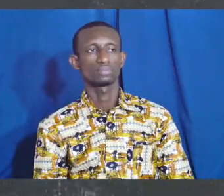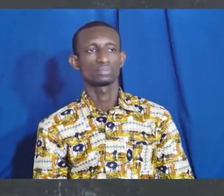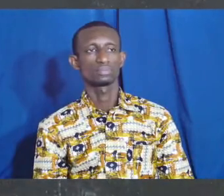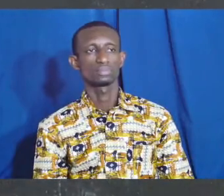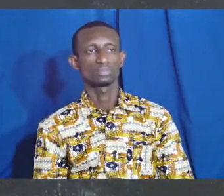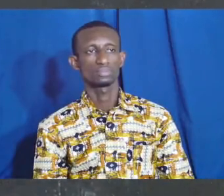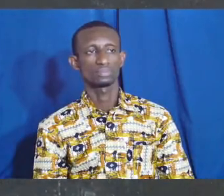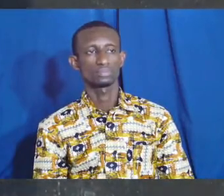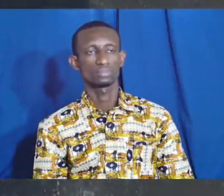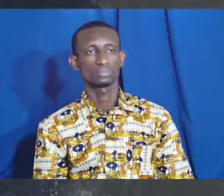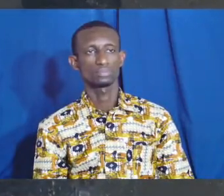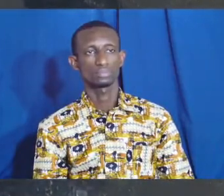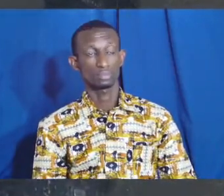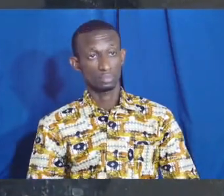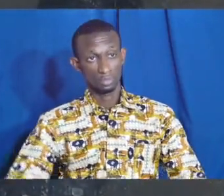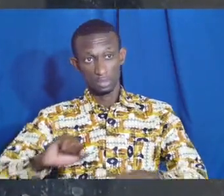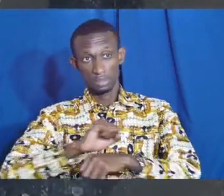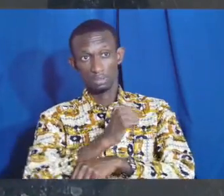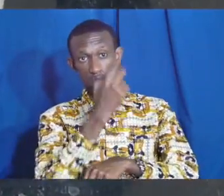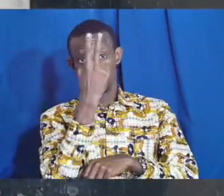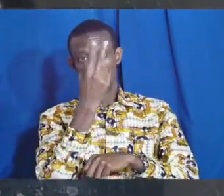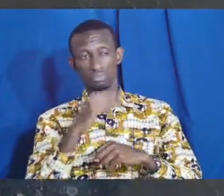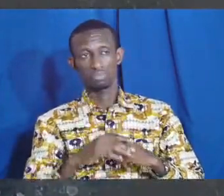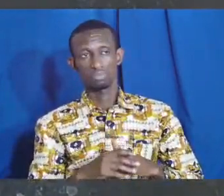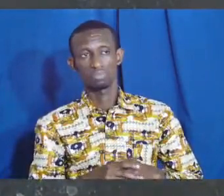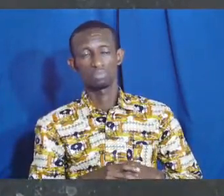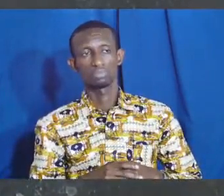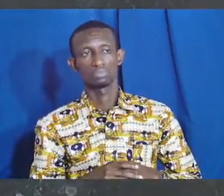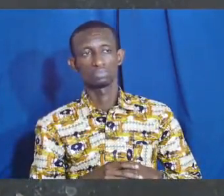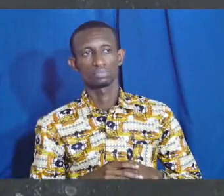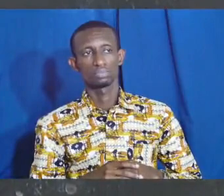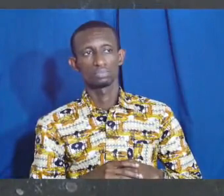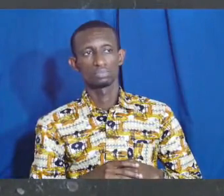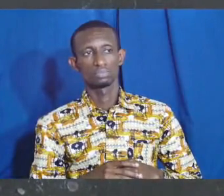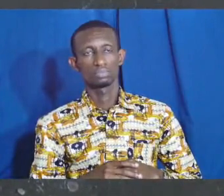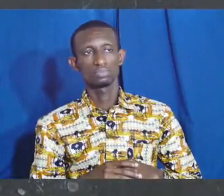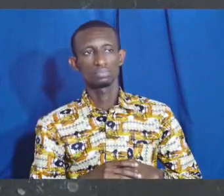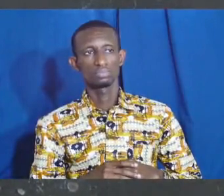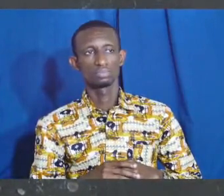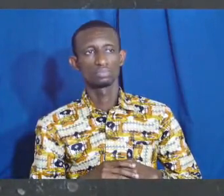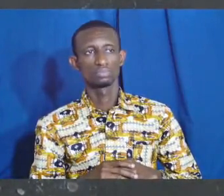Senior 2, and write it here, Senior 2, which is Unit